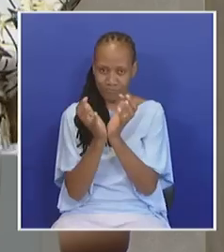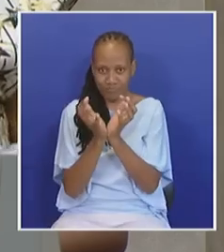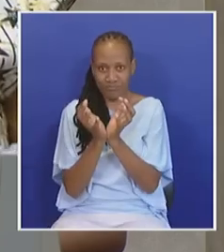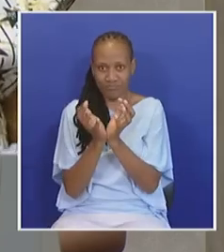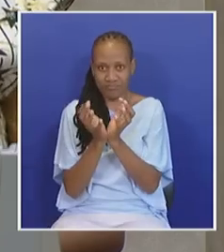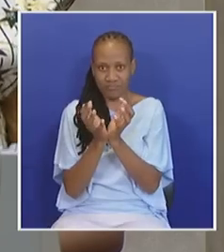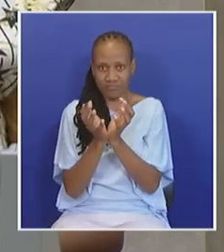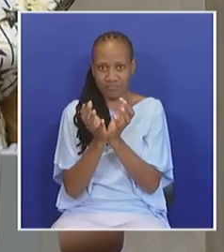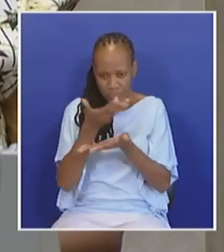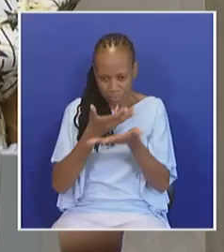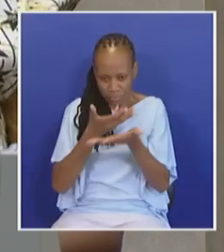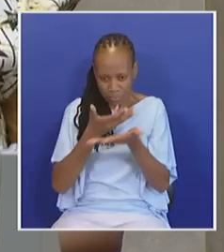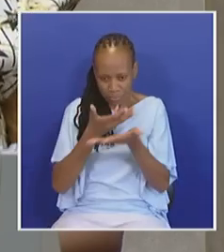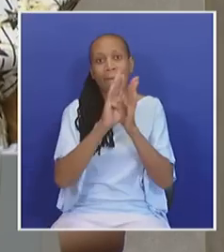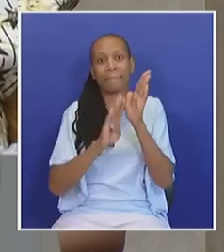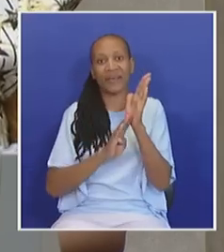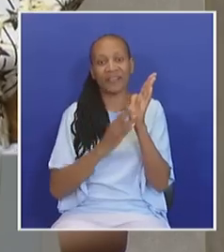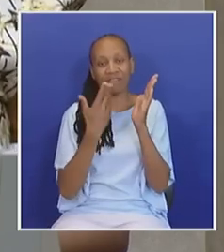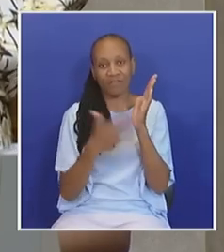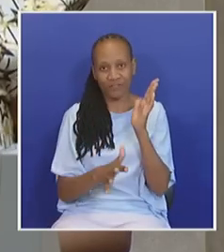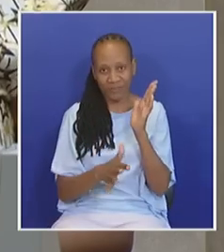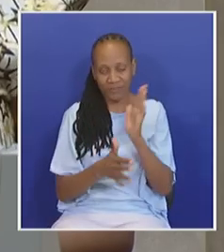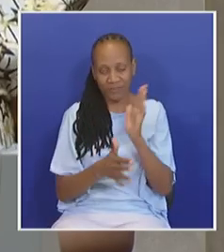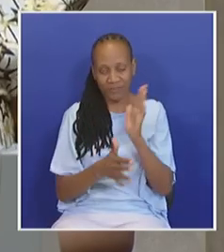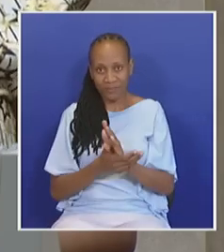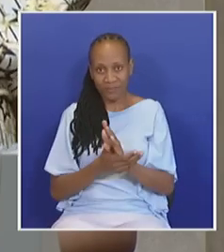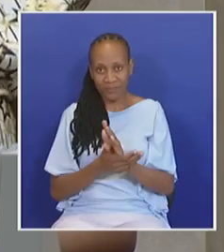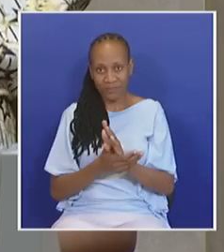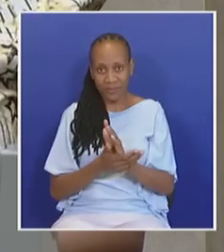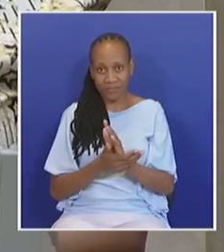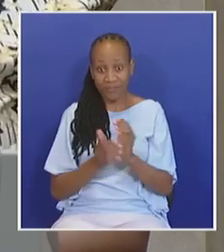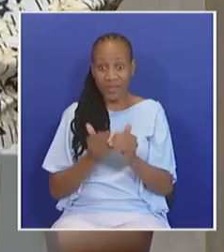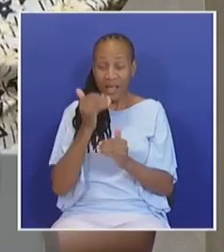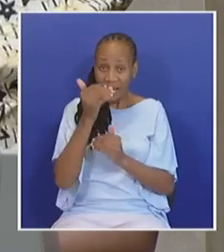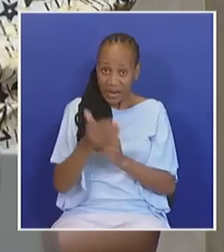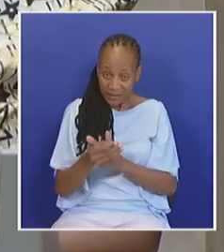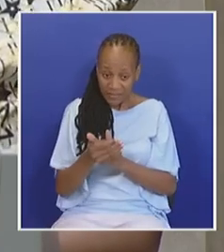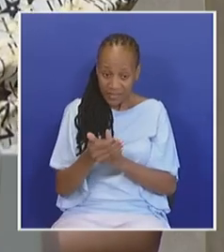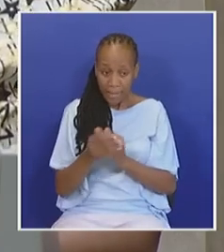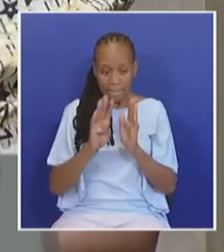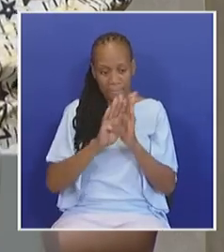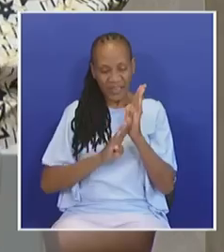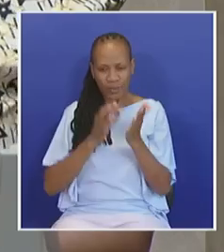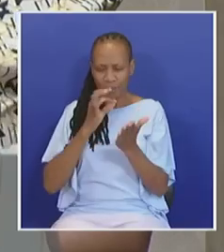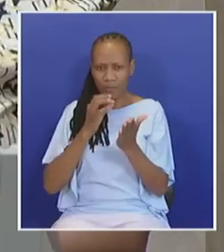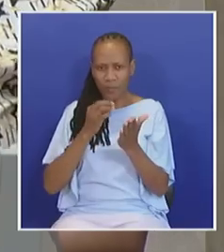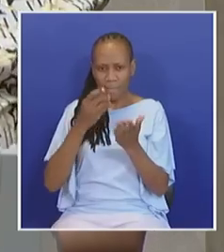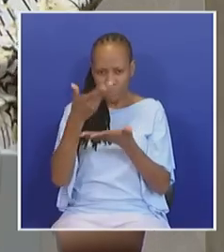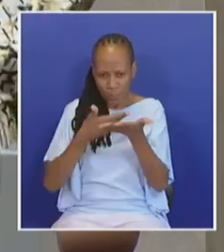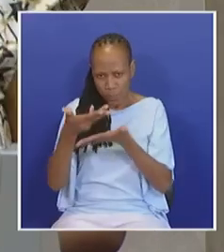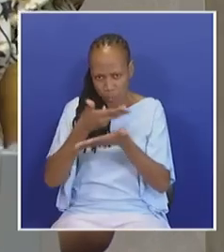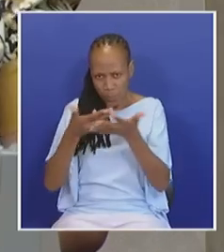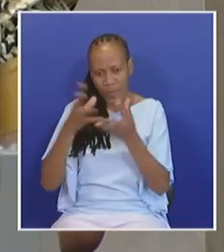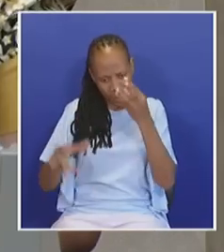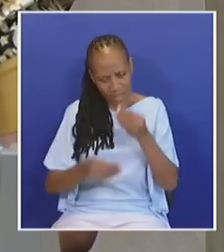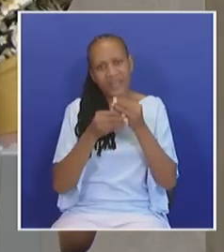on the bill. Having thoroughly considered the proposed amendments to the bill, the committee